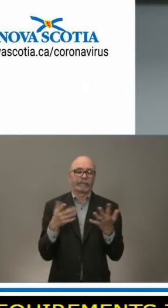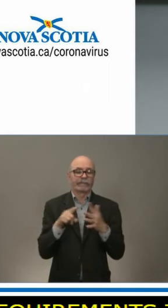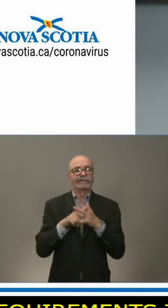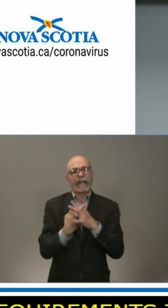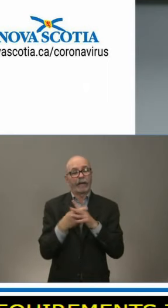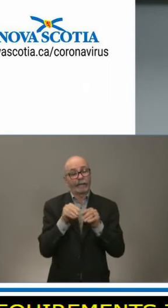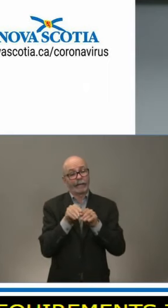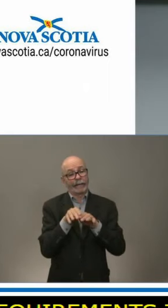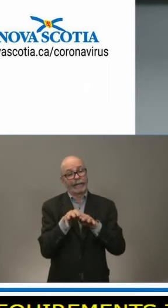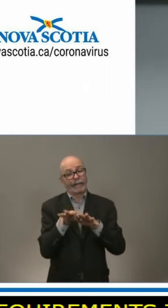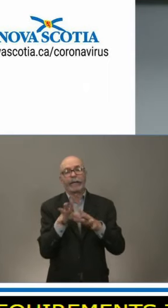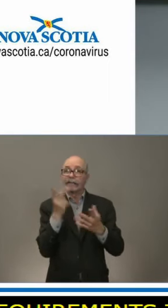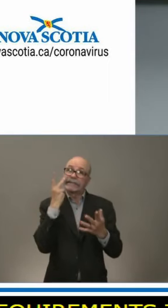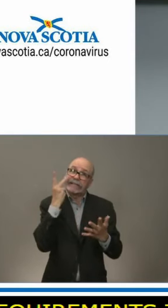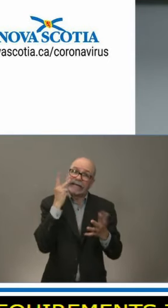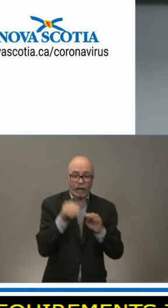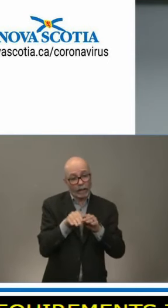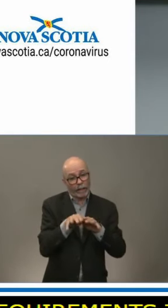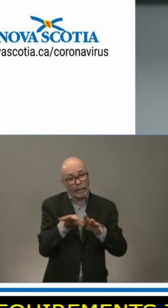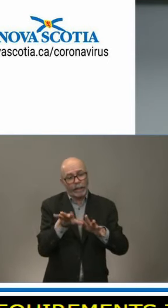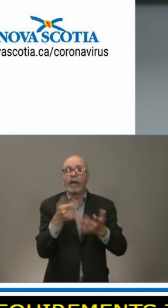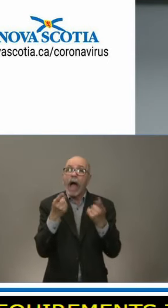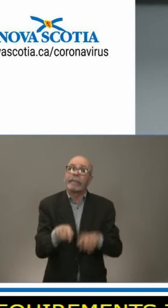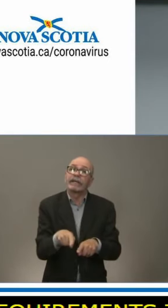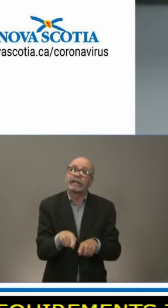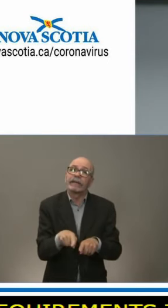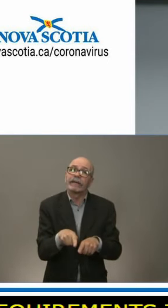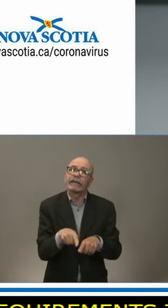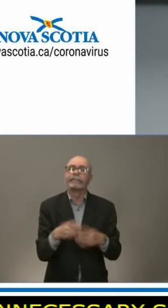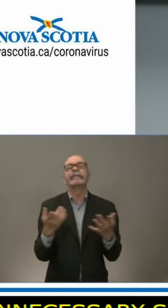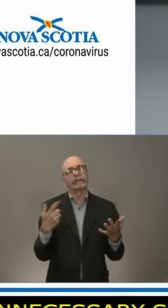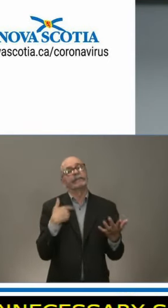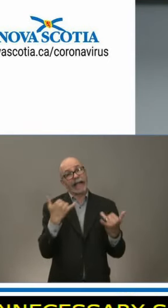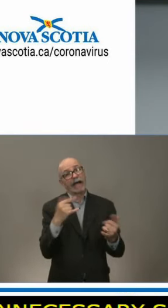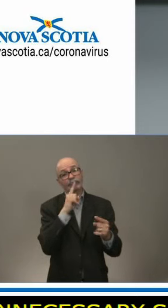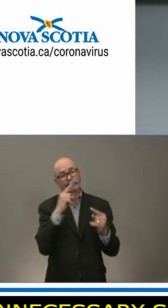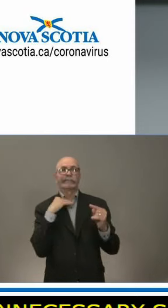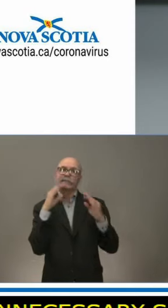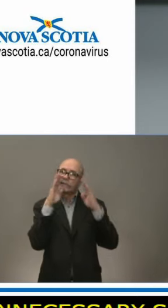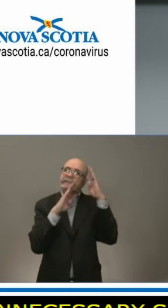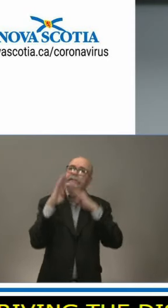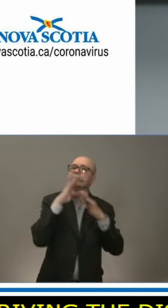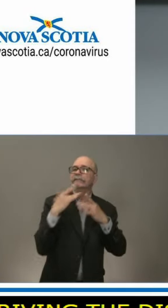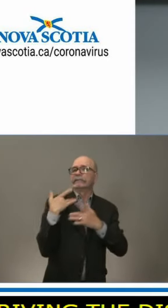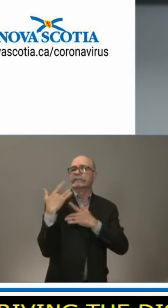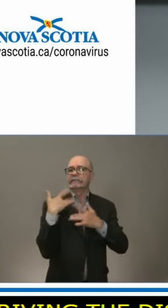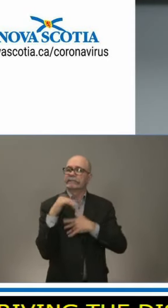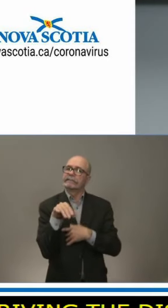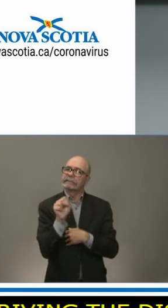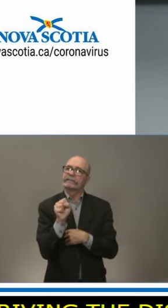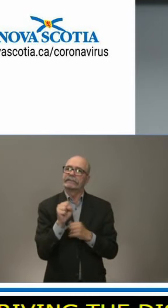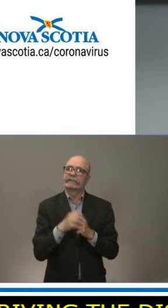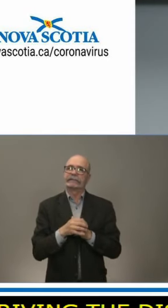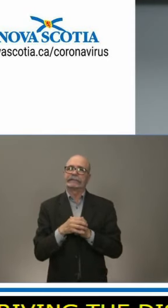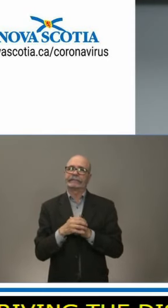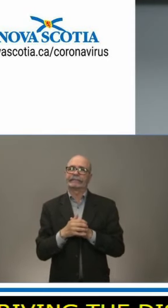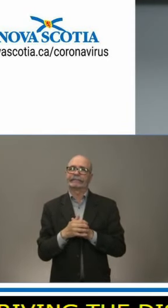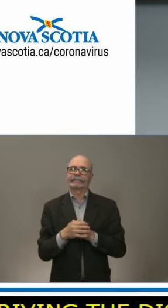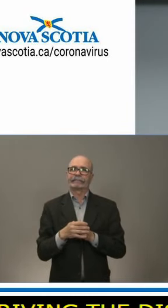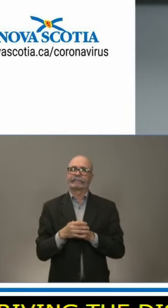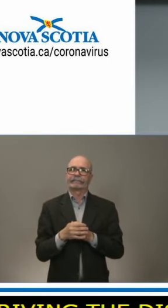communities. And that makes me very concerned. But it's not just these subgroups in these